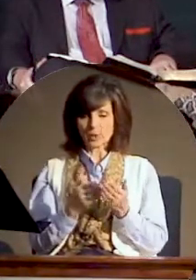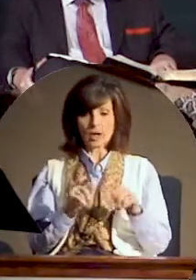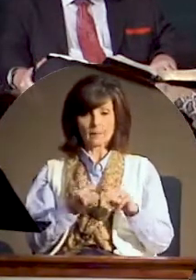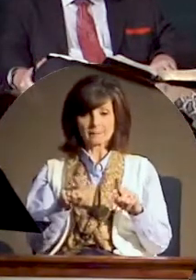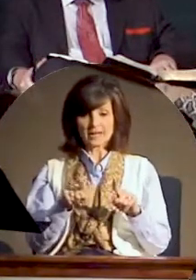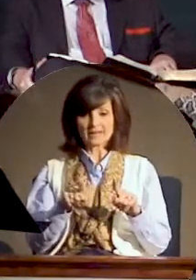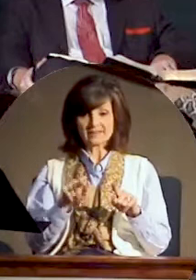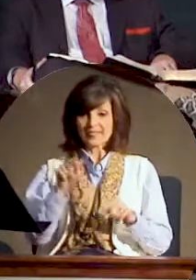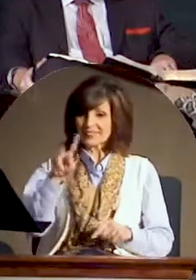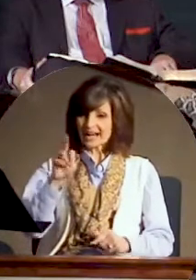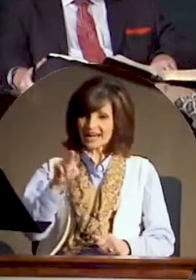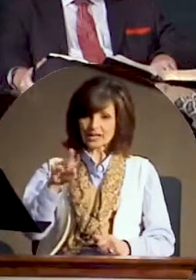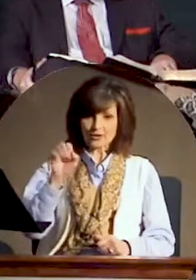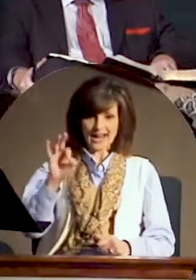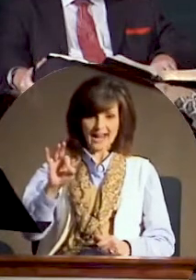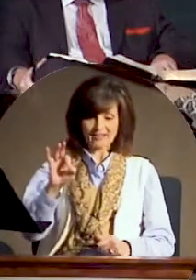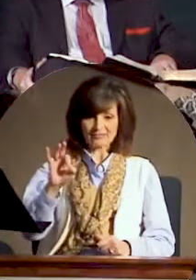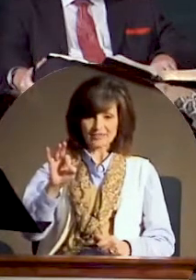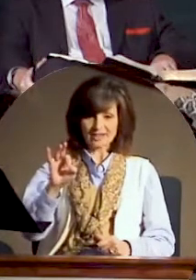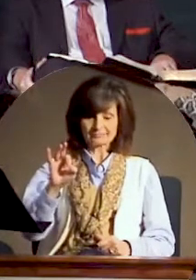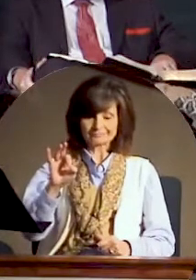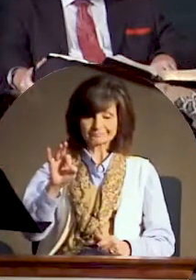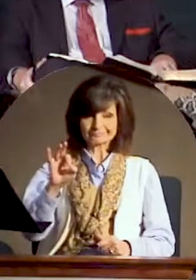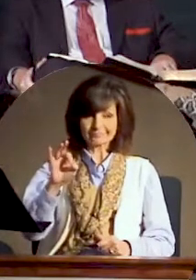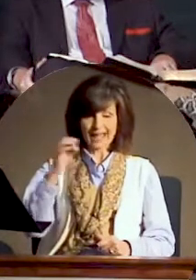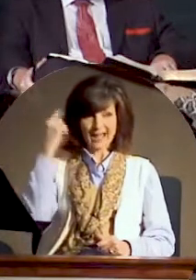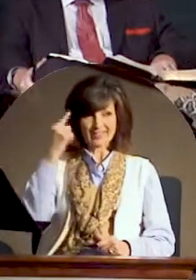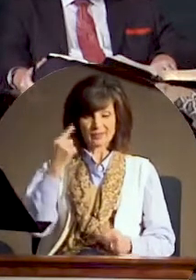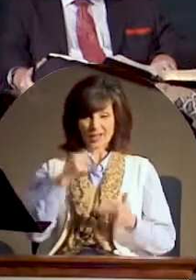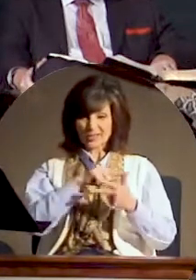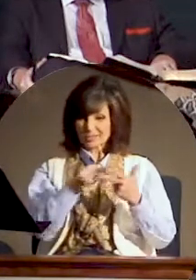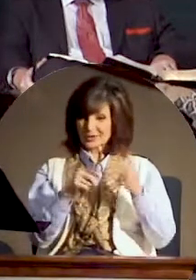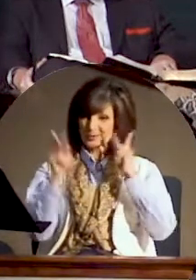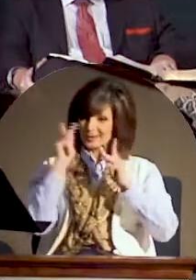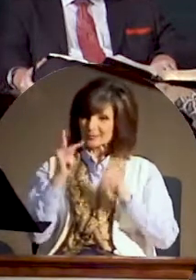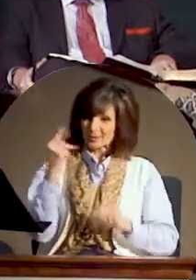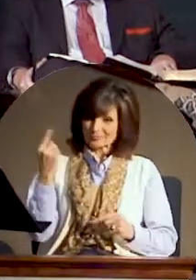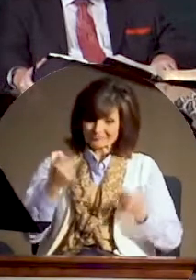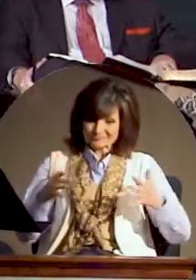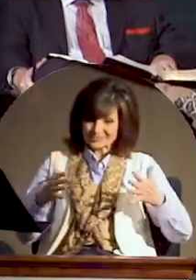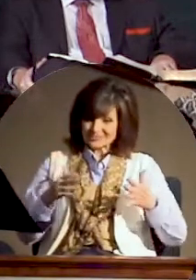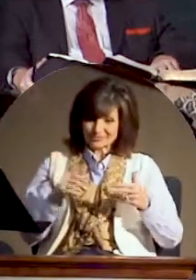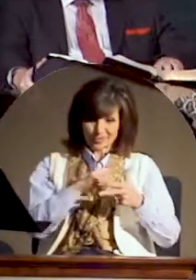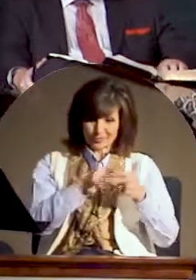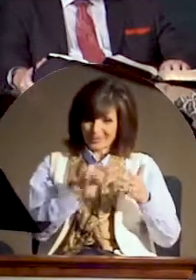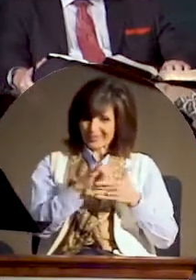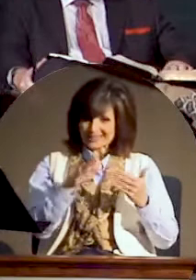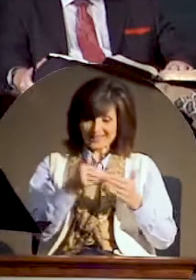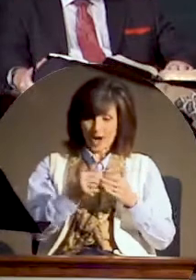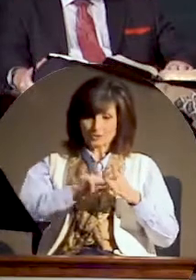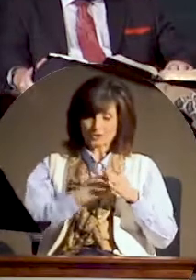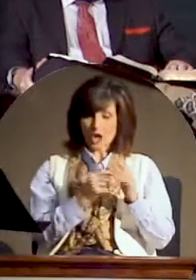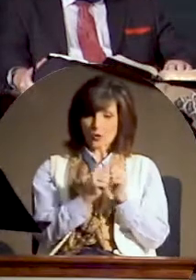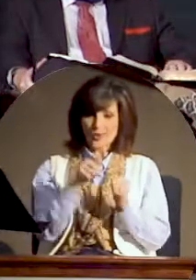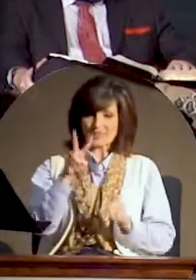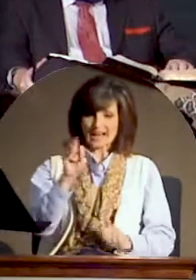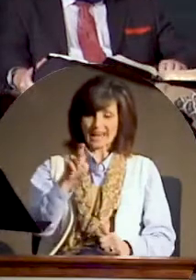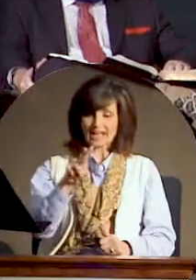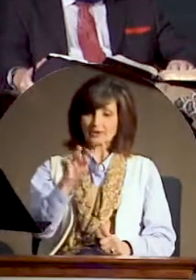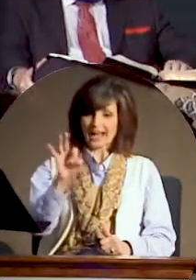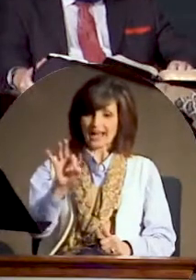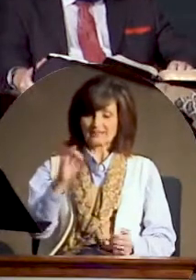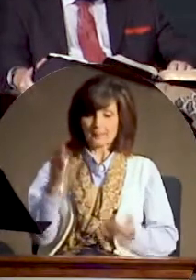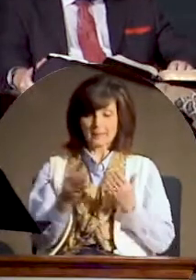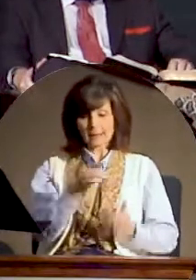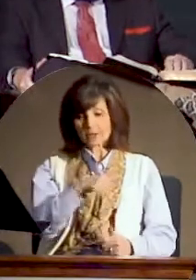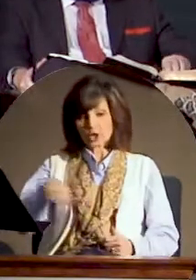when it comes to the letter F, I could think of only three people in the Bible whose name begins with the letter F. Now, you may